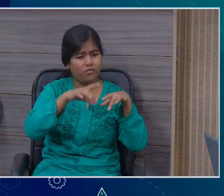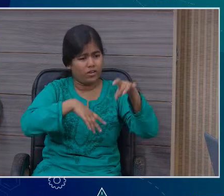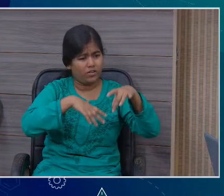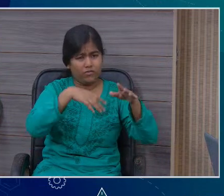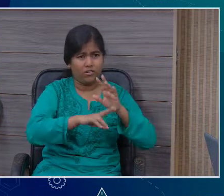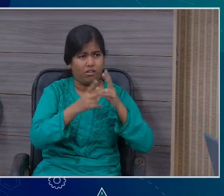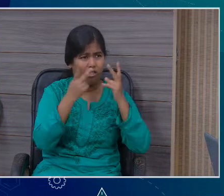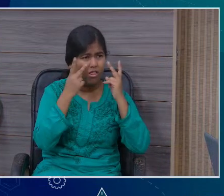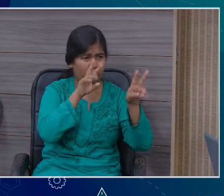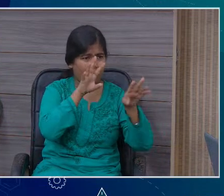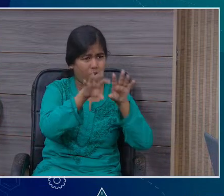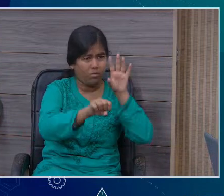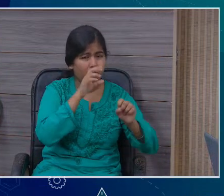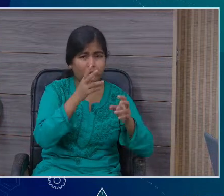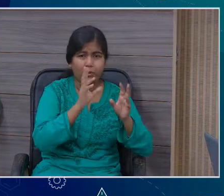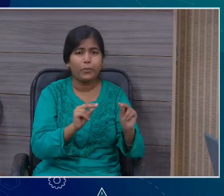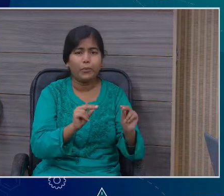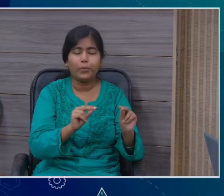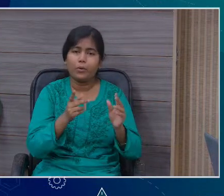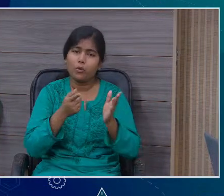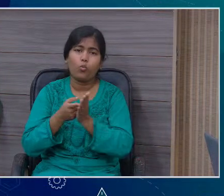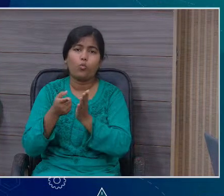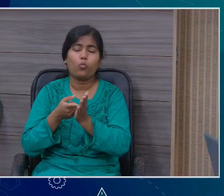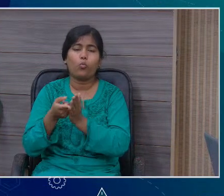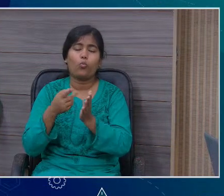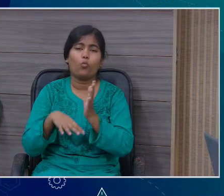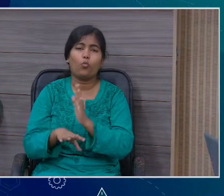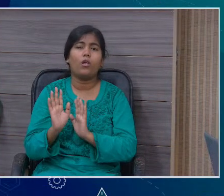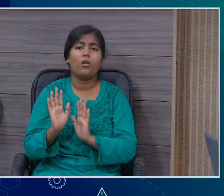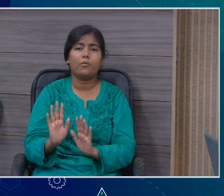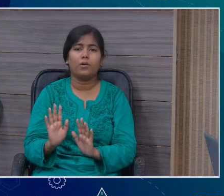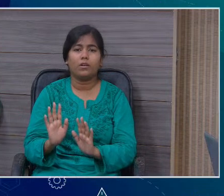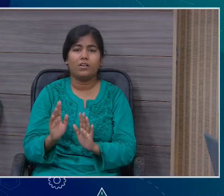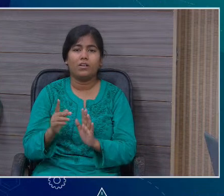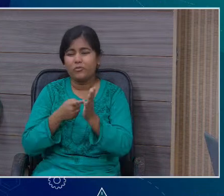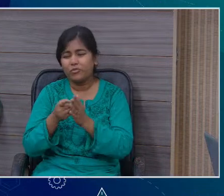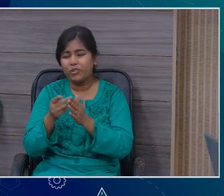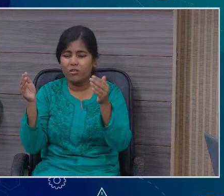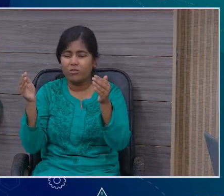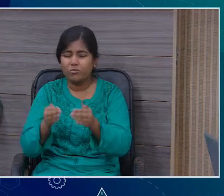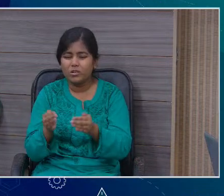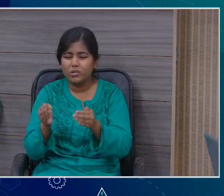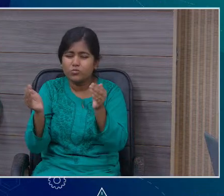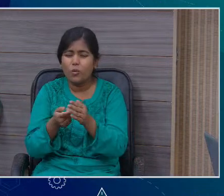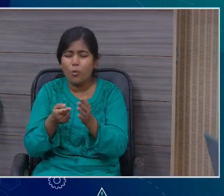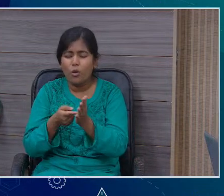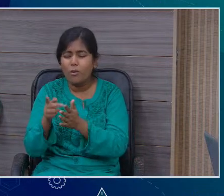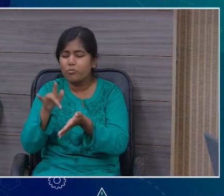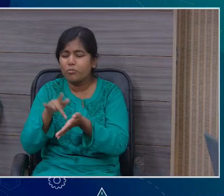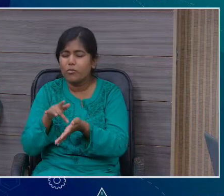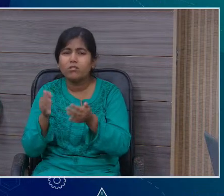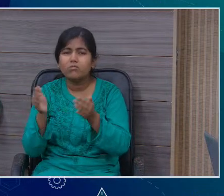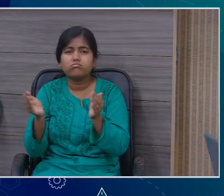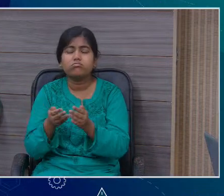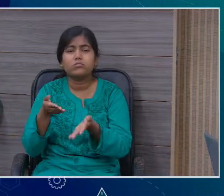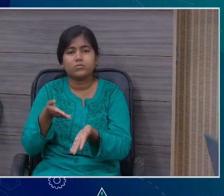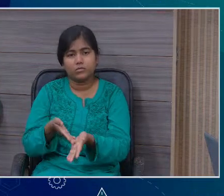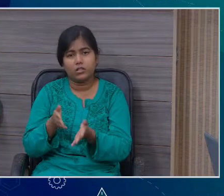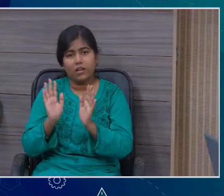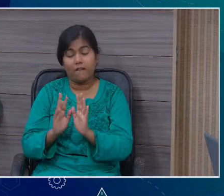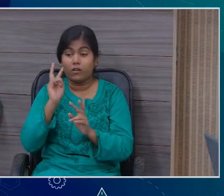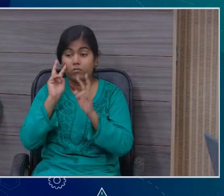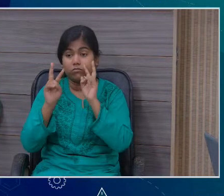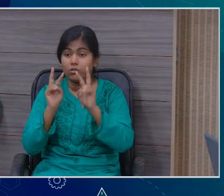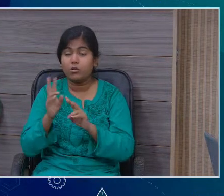centers. That is why these things which are more visible in villages, in smaller towns. Okay. So that is why, ma'am, it has become